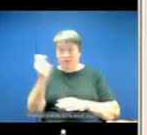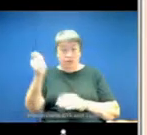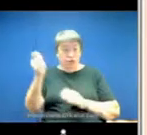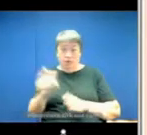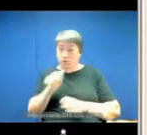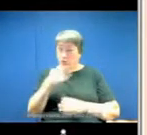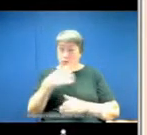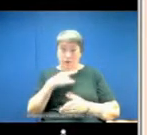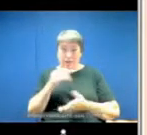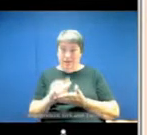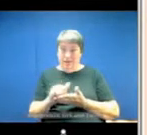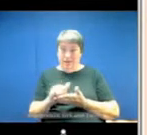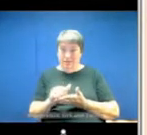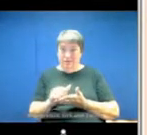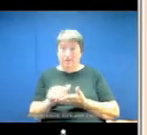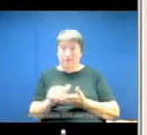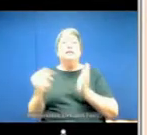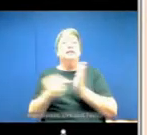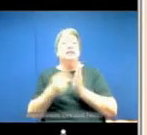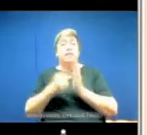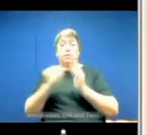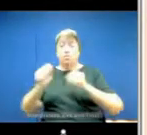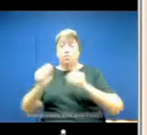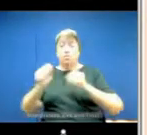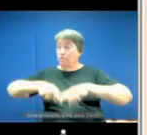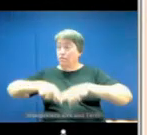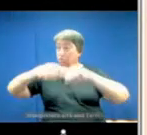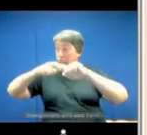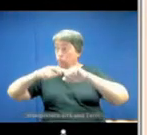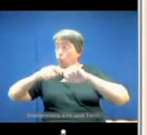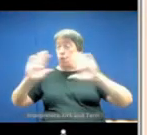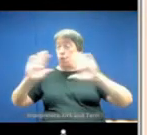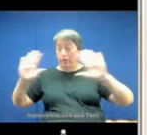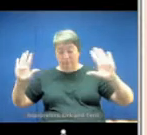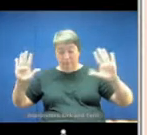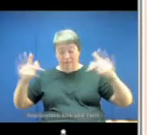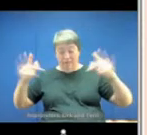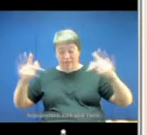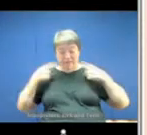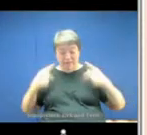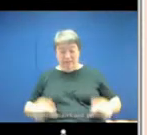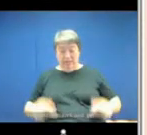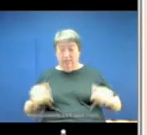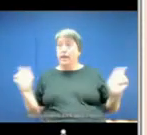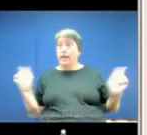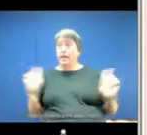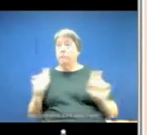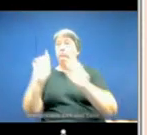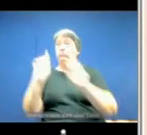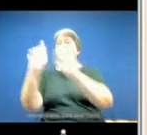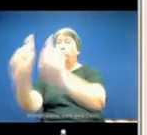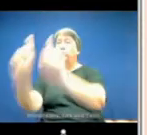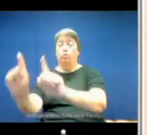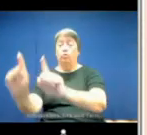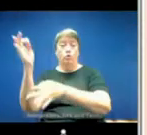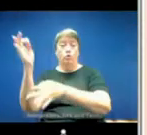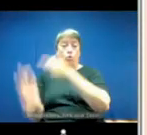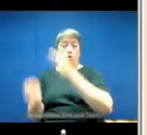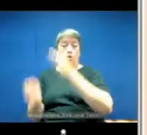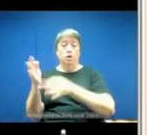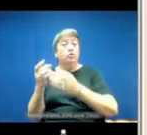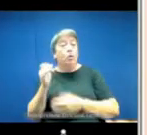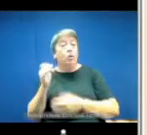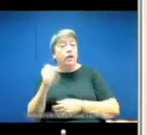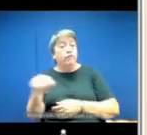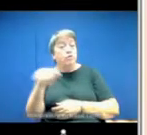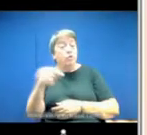you can halt the deposition and physically go to court. So if you're hired to interpret a deposition, you might actually